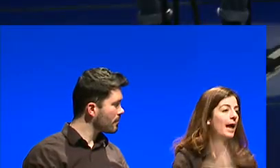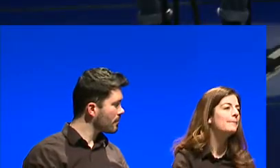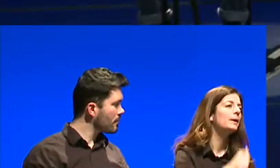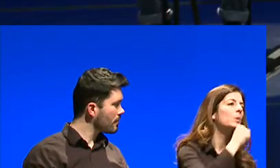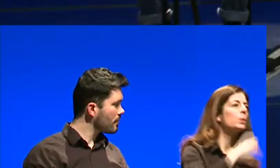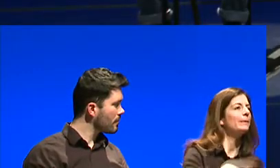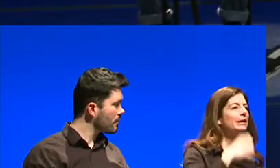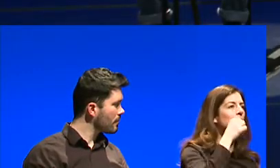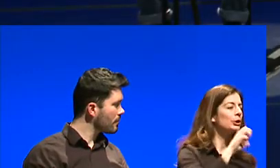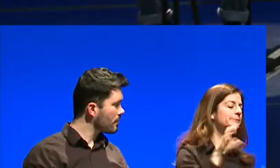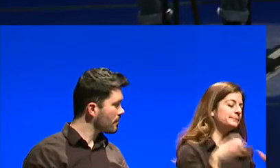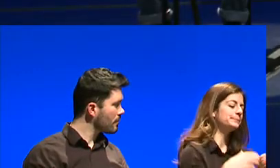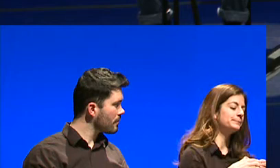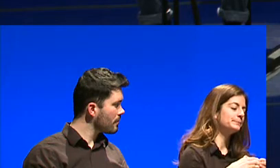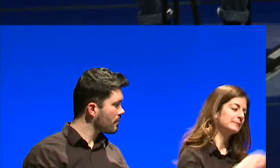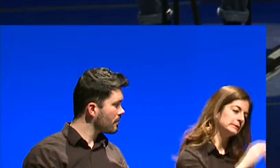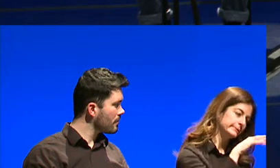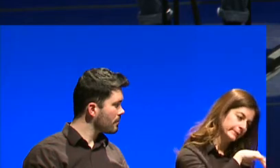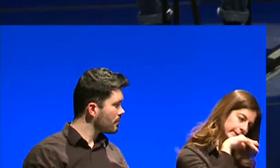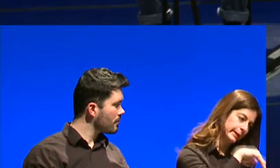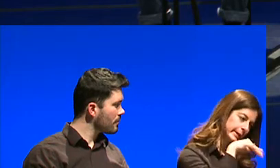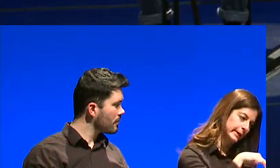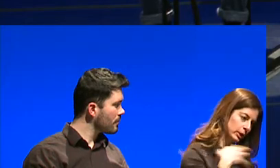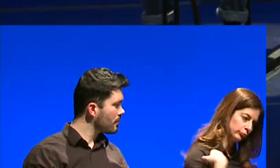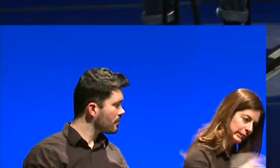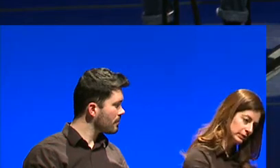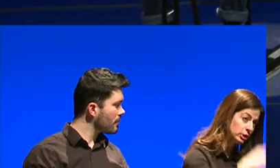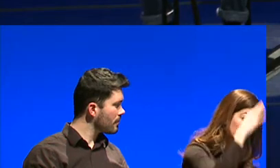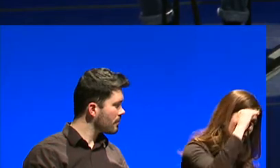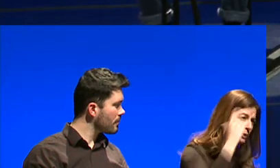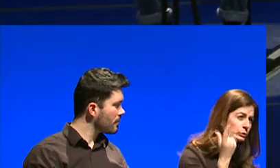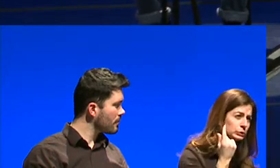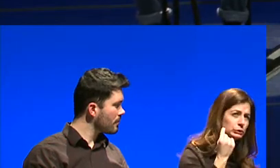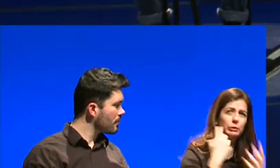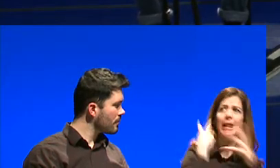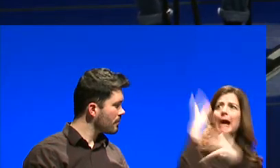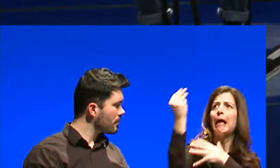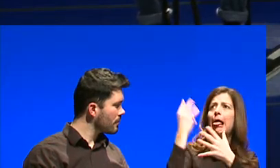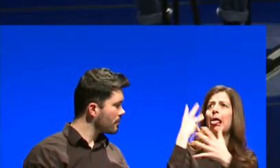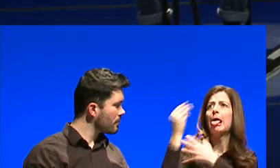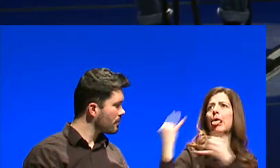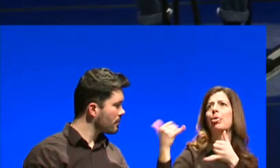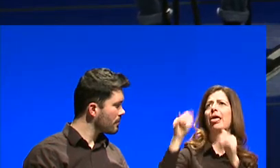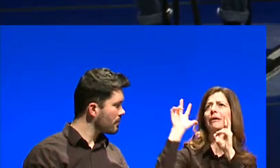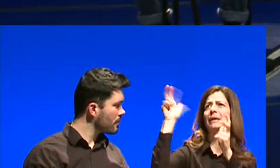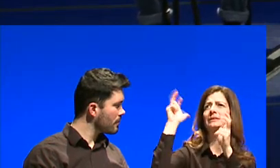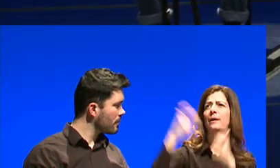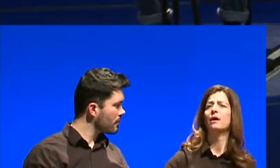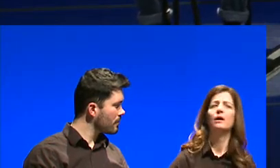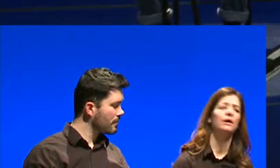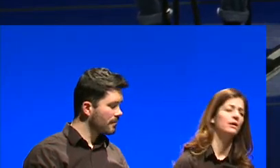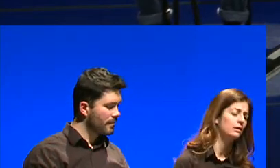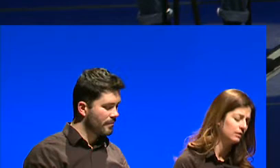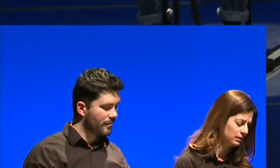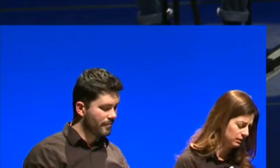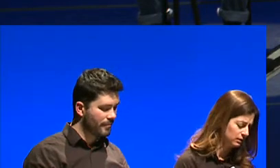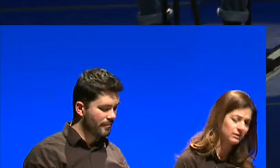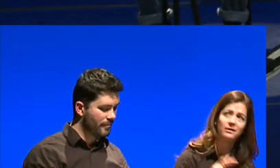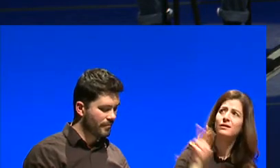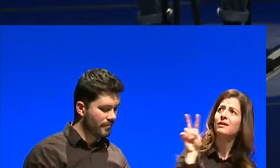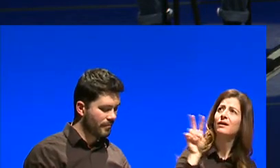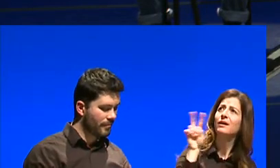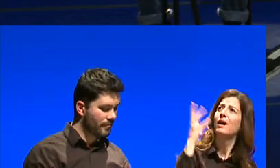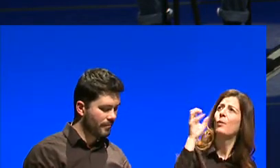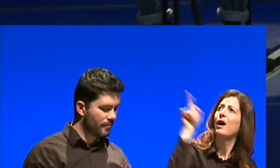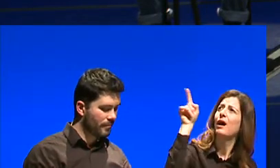and we're taught religious lessons. The boys are outside playing basketball. I'd much rather be out there with them.